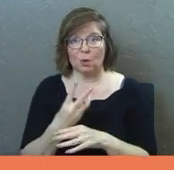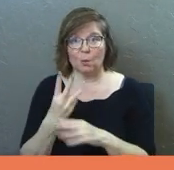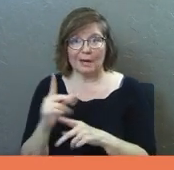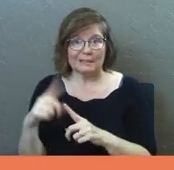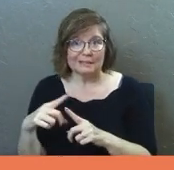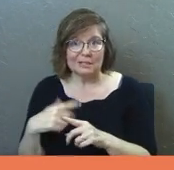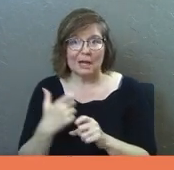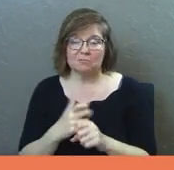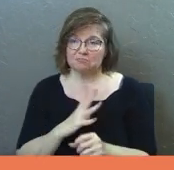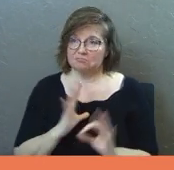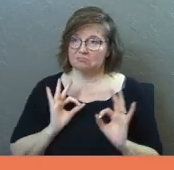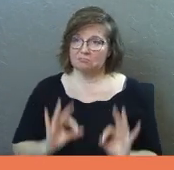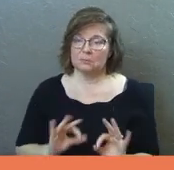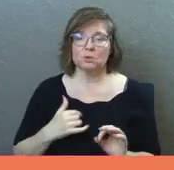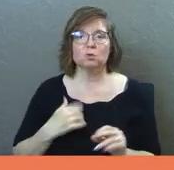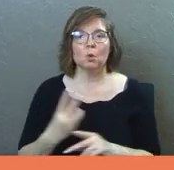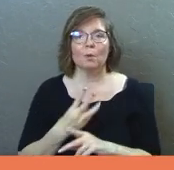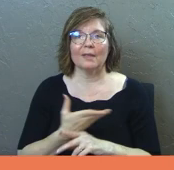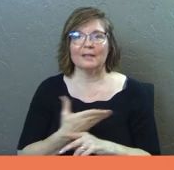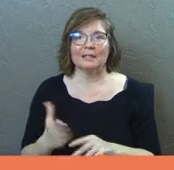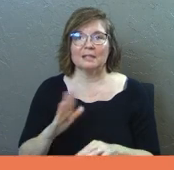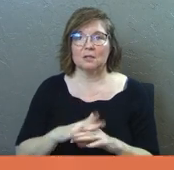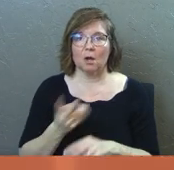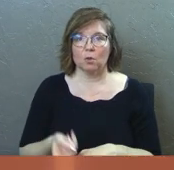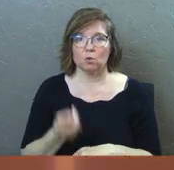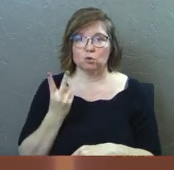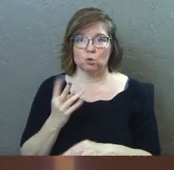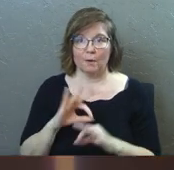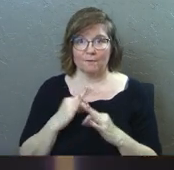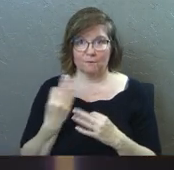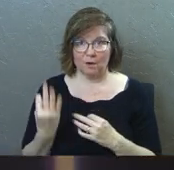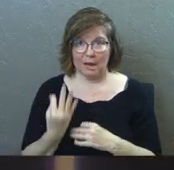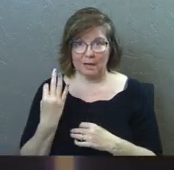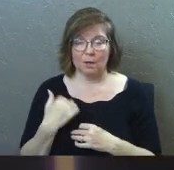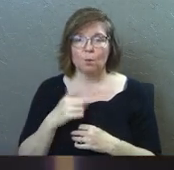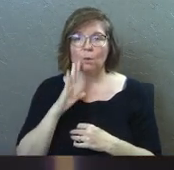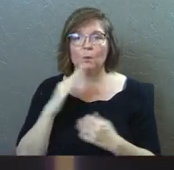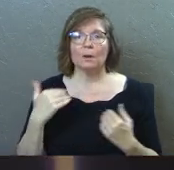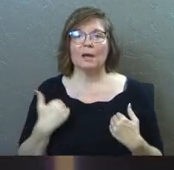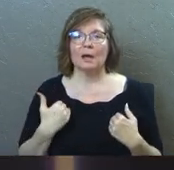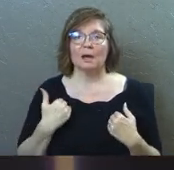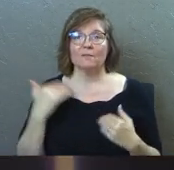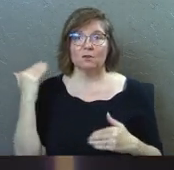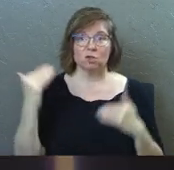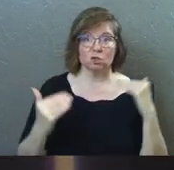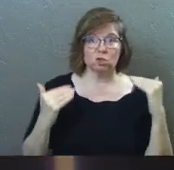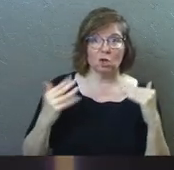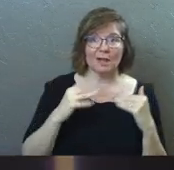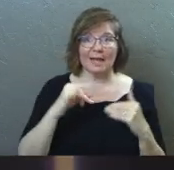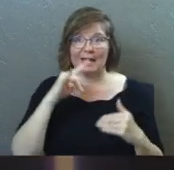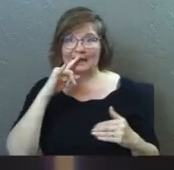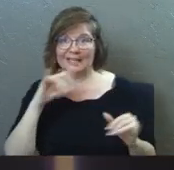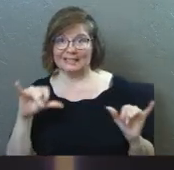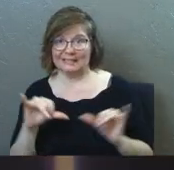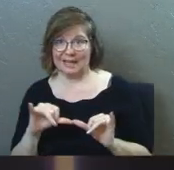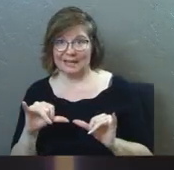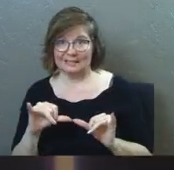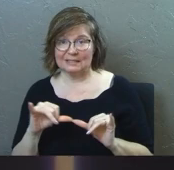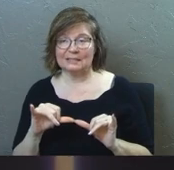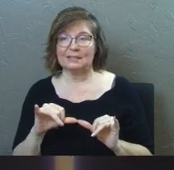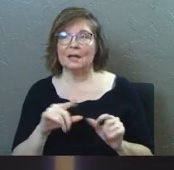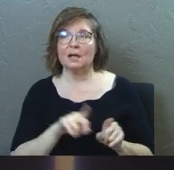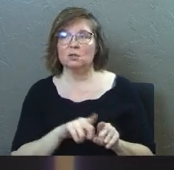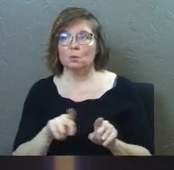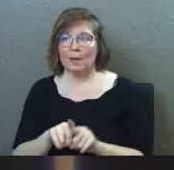t-shirt and get by with that. So wear these things on those two Fridays. We're going to have adult and kids sizes